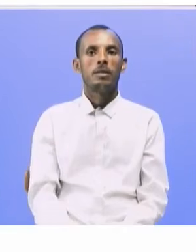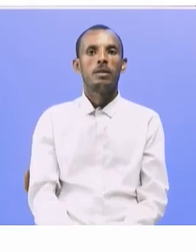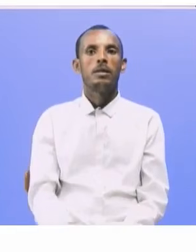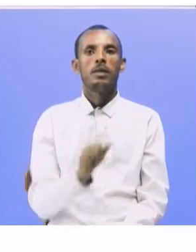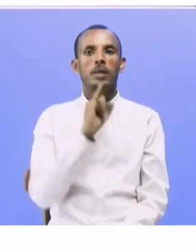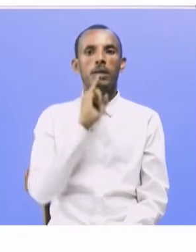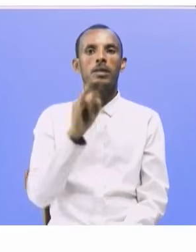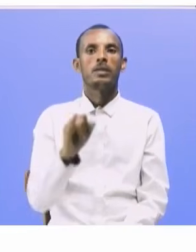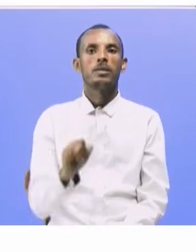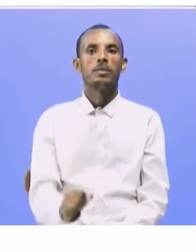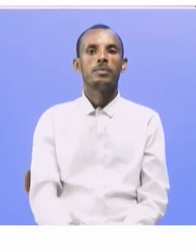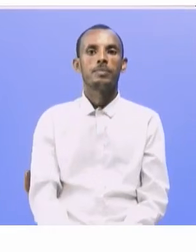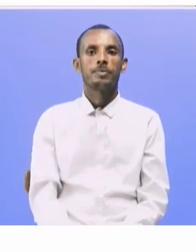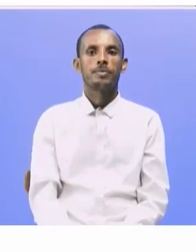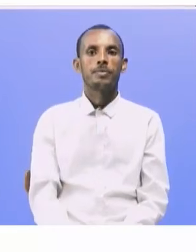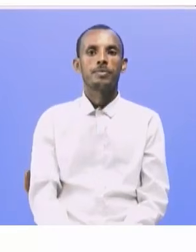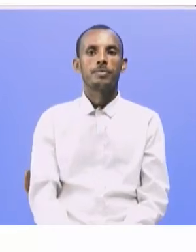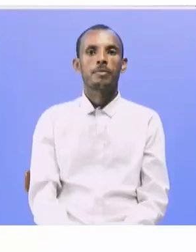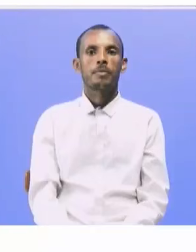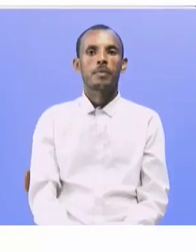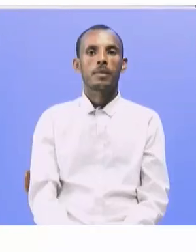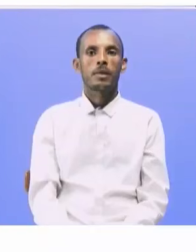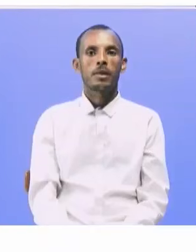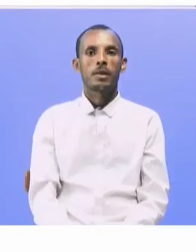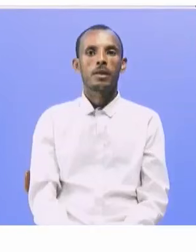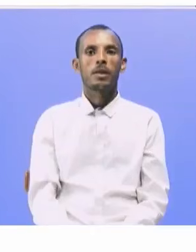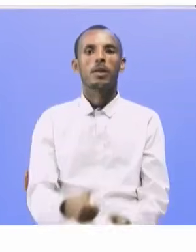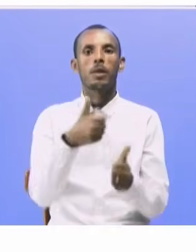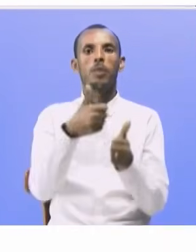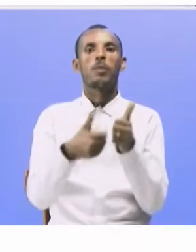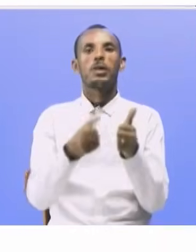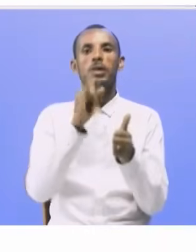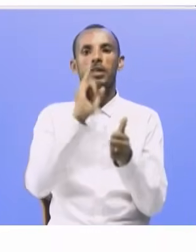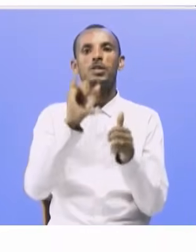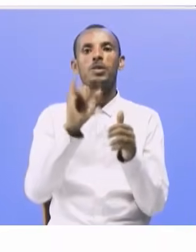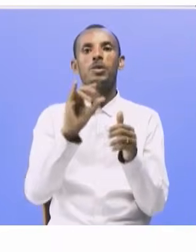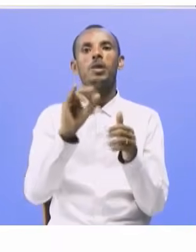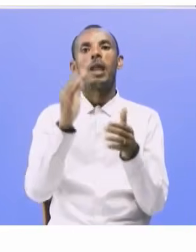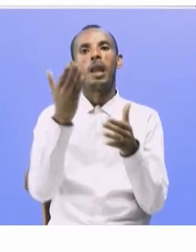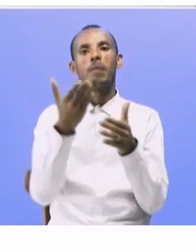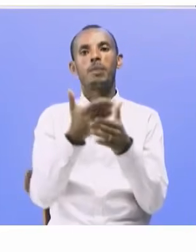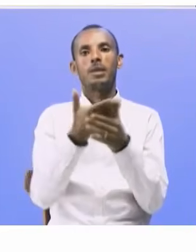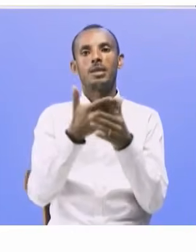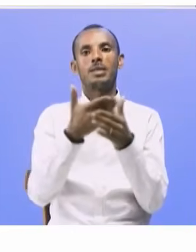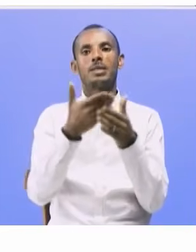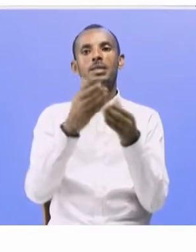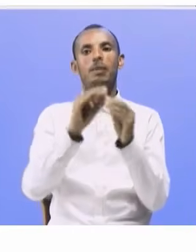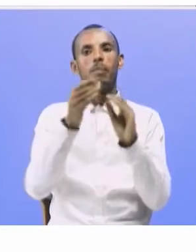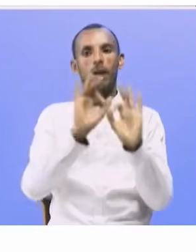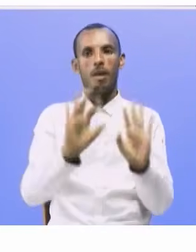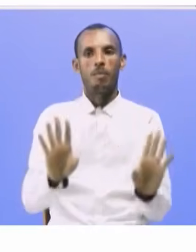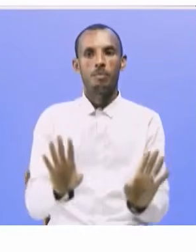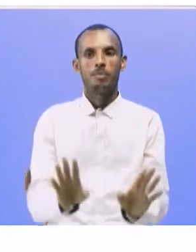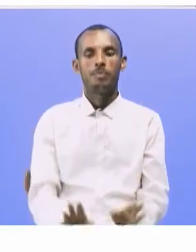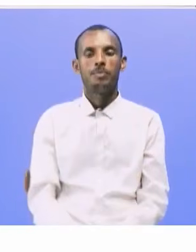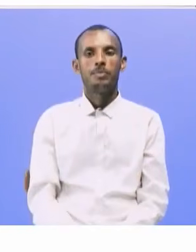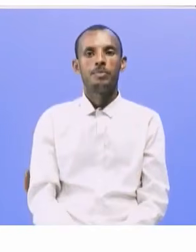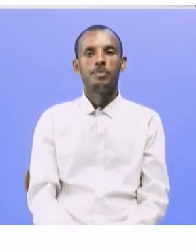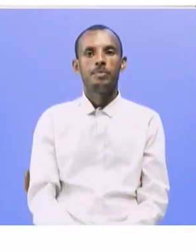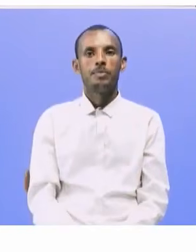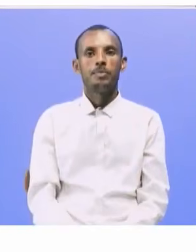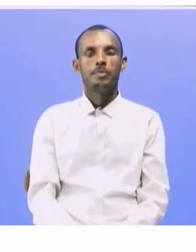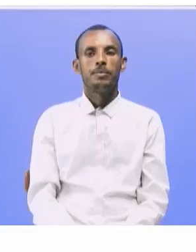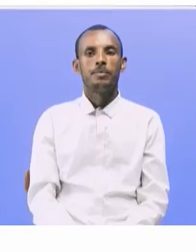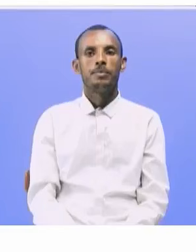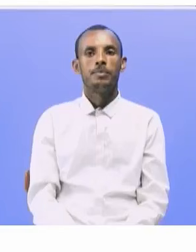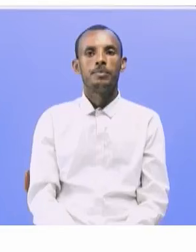is a set which is not finite. If it's not which is not finite, we call it infinite set.